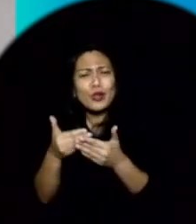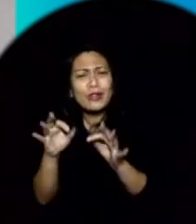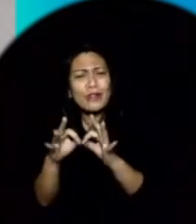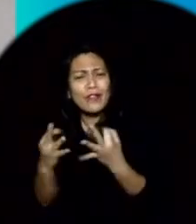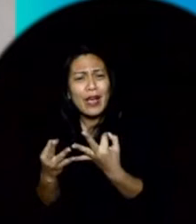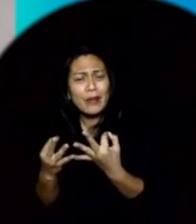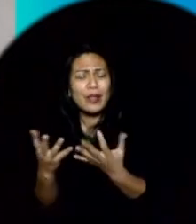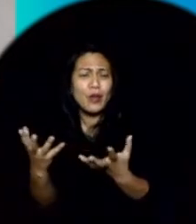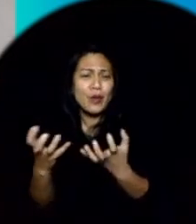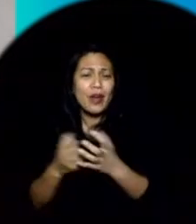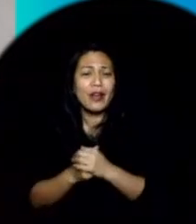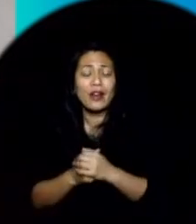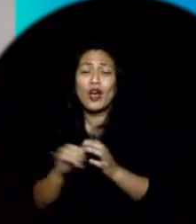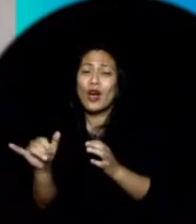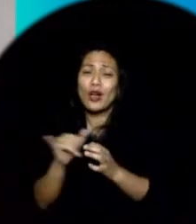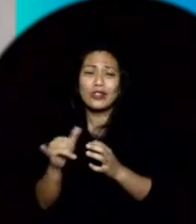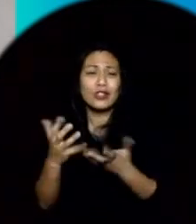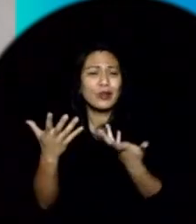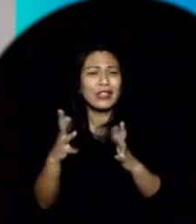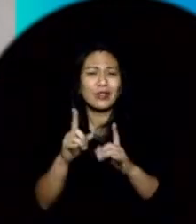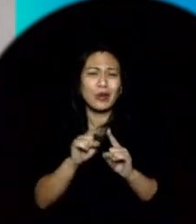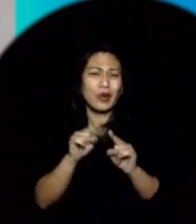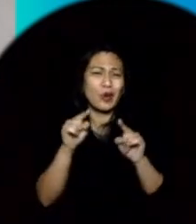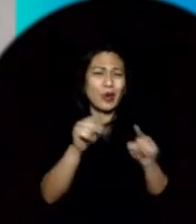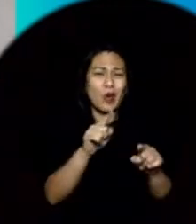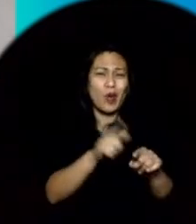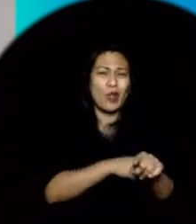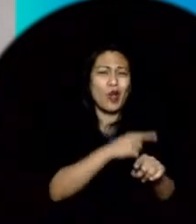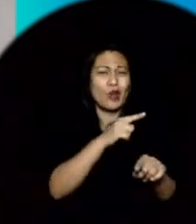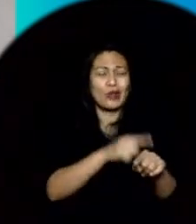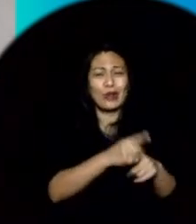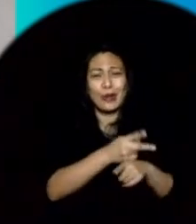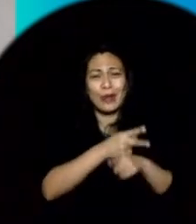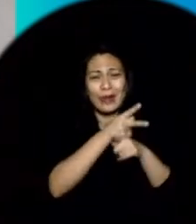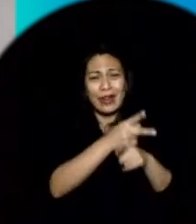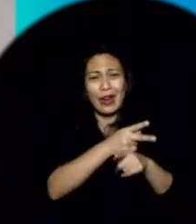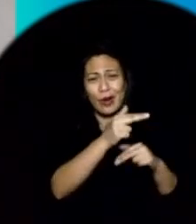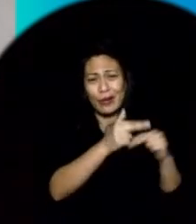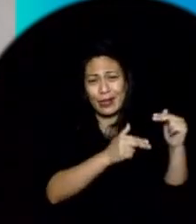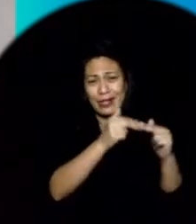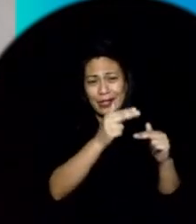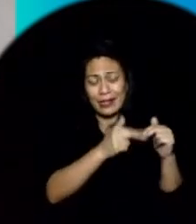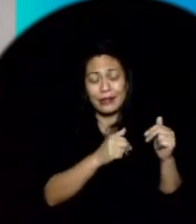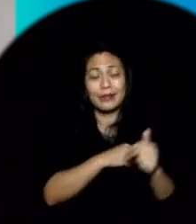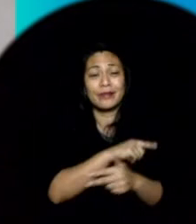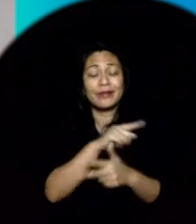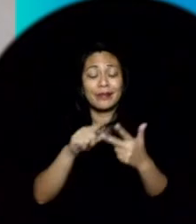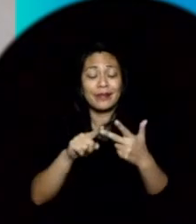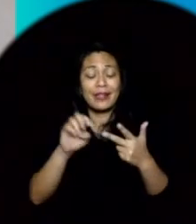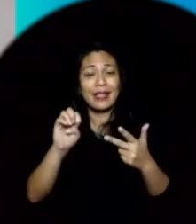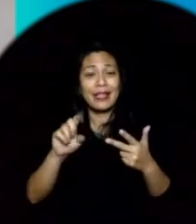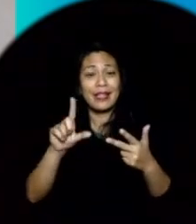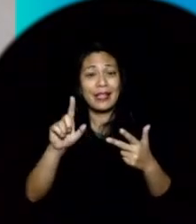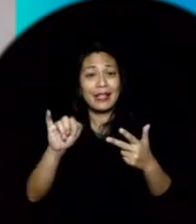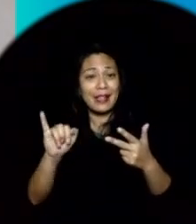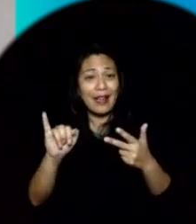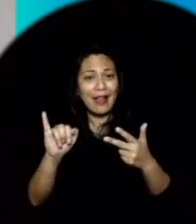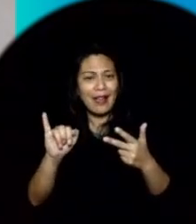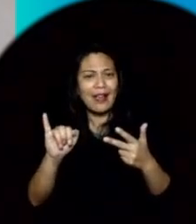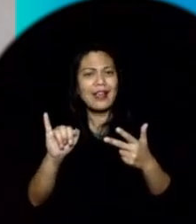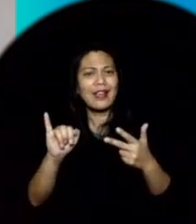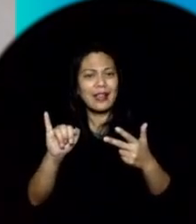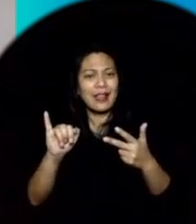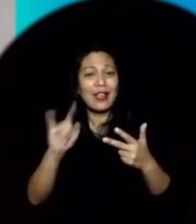her family, and mostly she wants to avoid going into a long-term care facility. Eli is